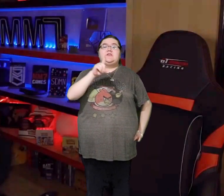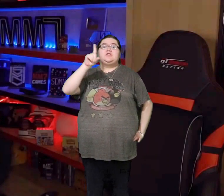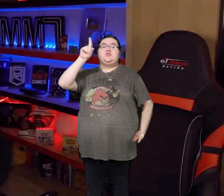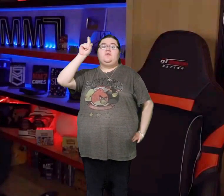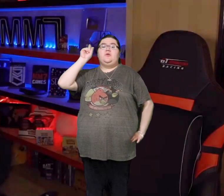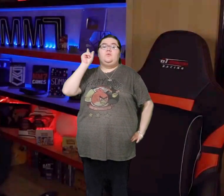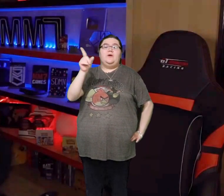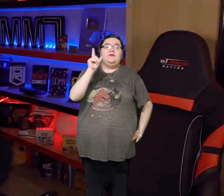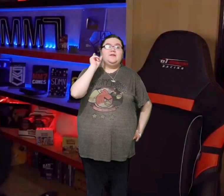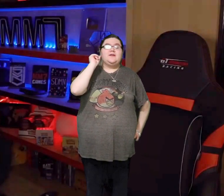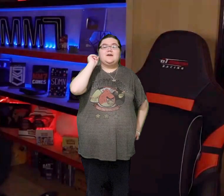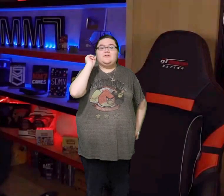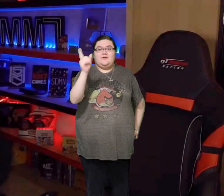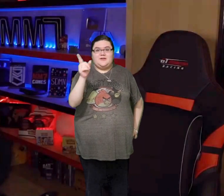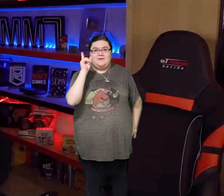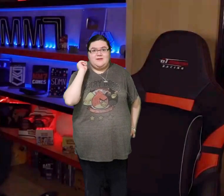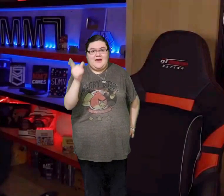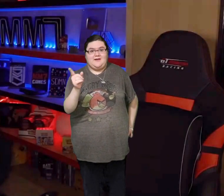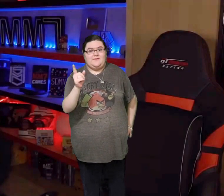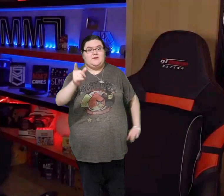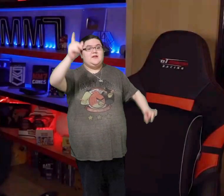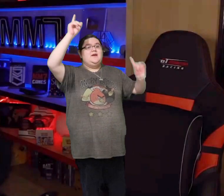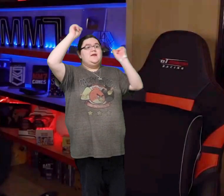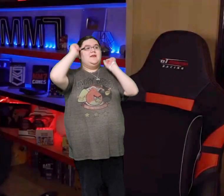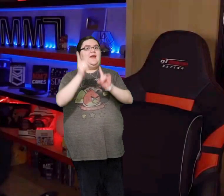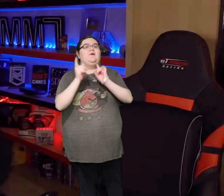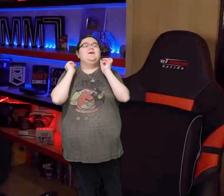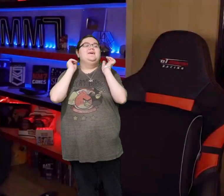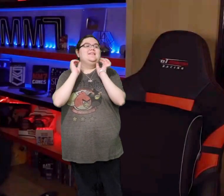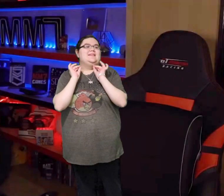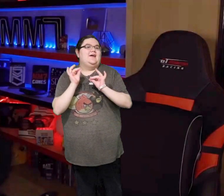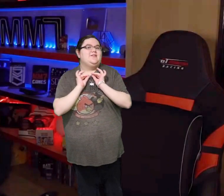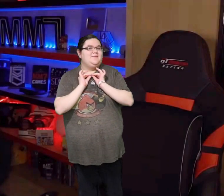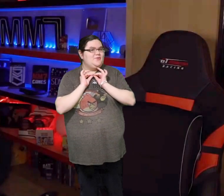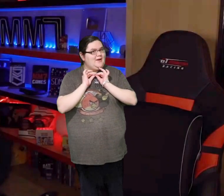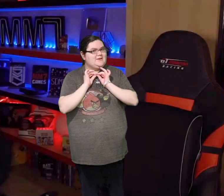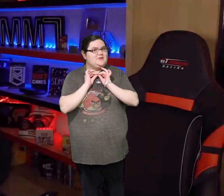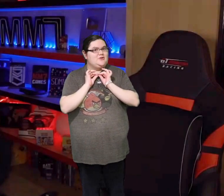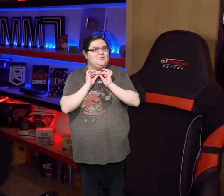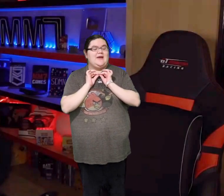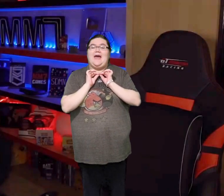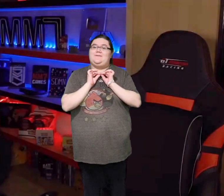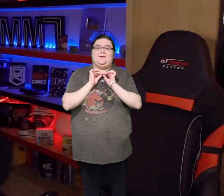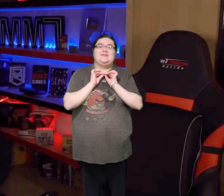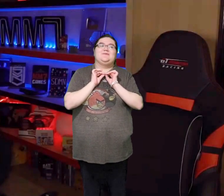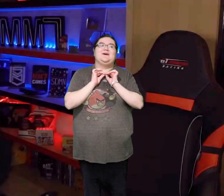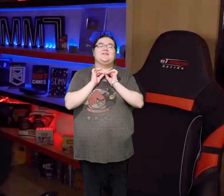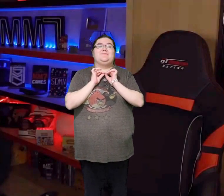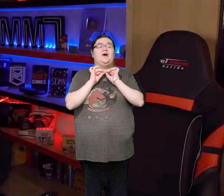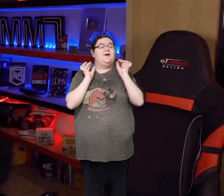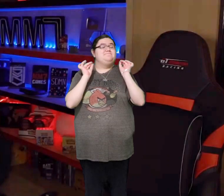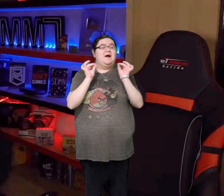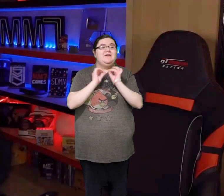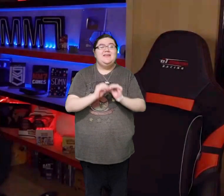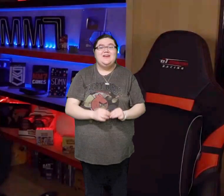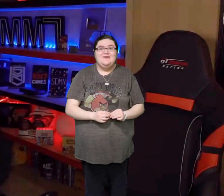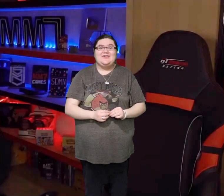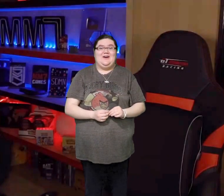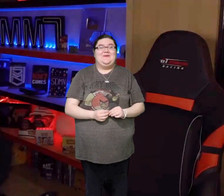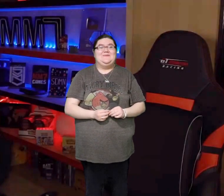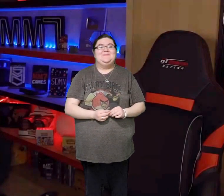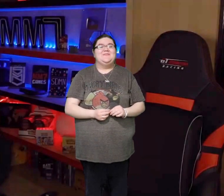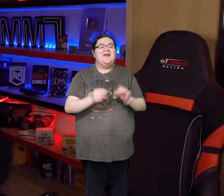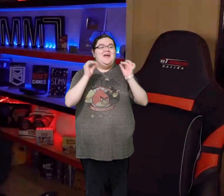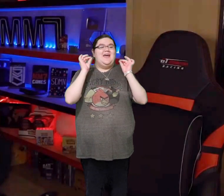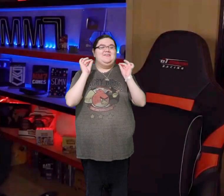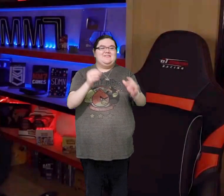going to be reacting to the weirdest Christmas adverts. Now, the last time they reacted to adverts was about a year